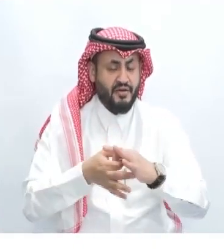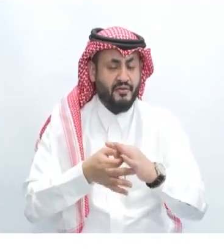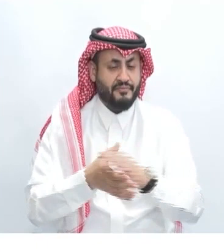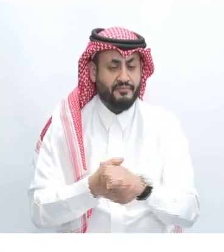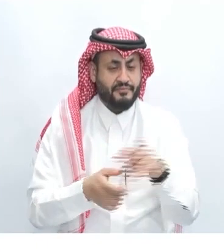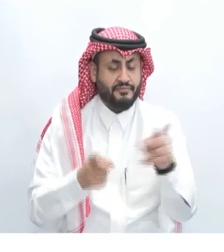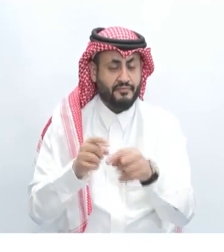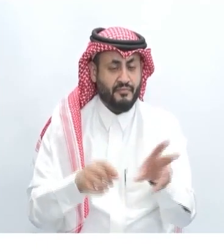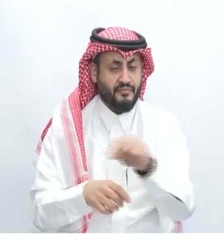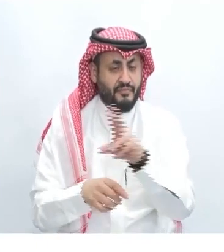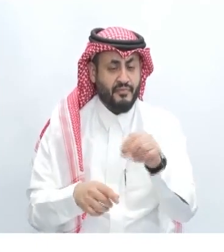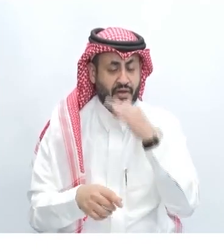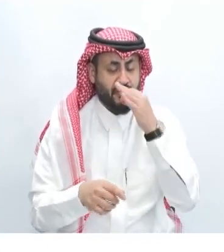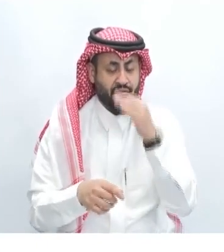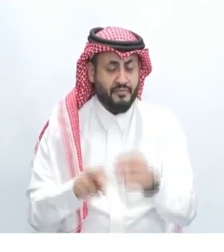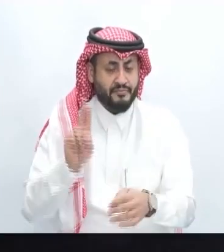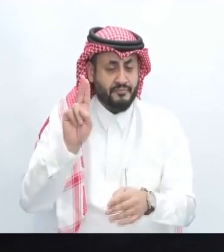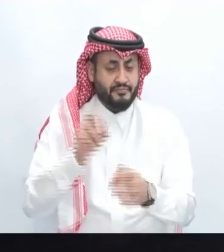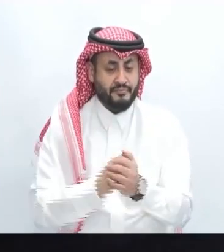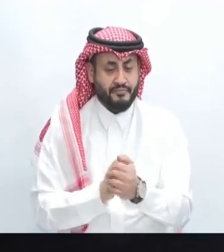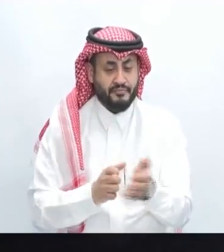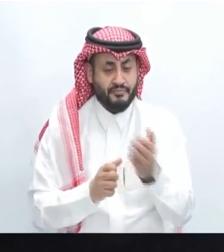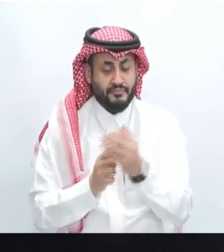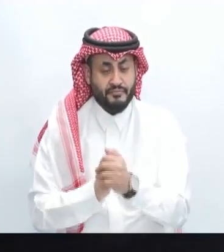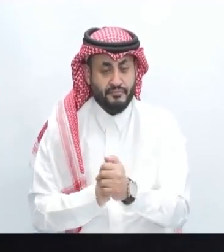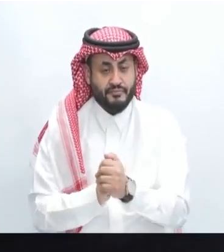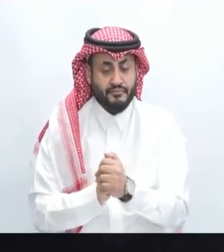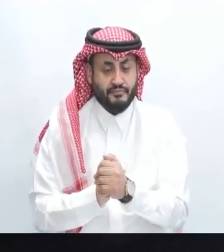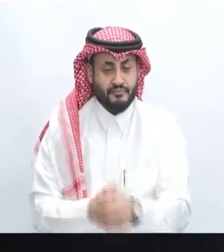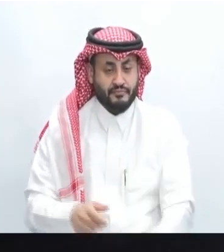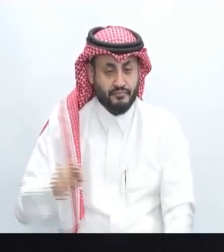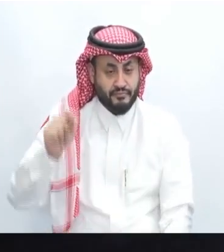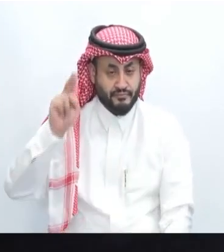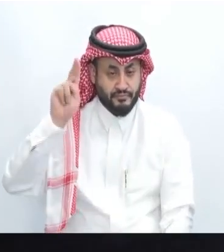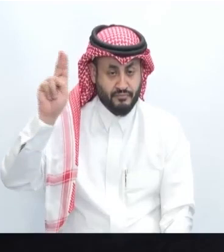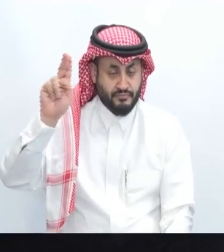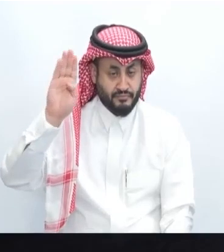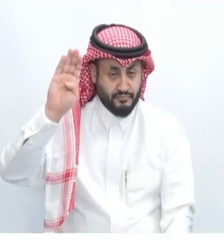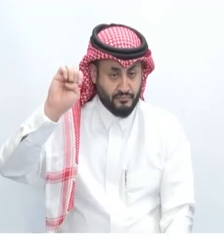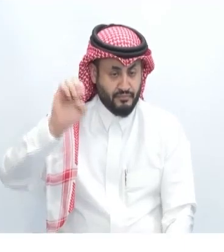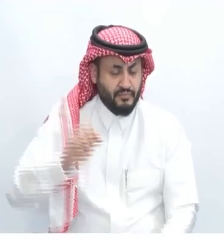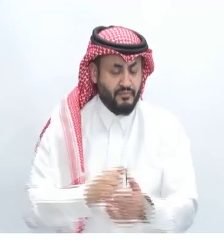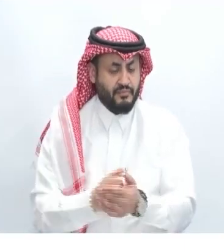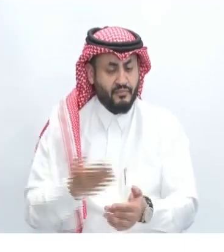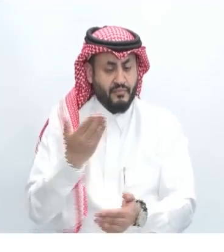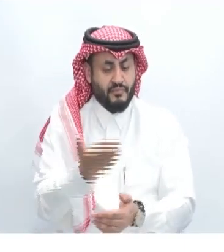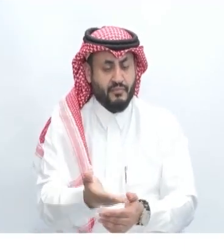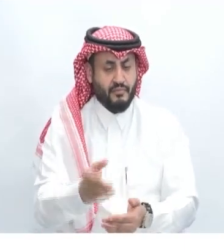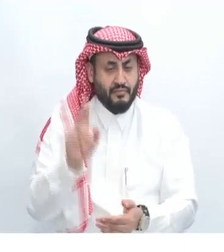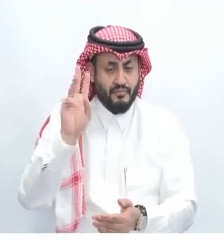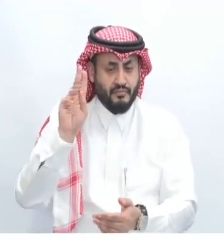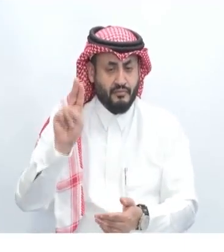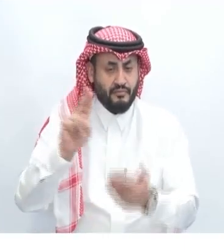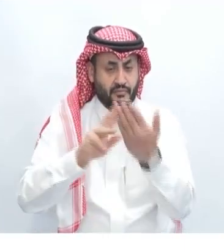to the same sound. And when we listen to the word tube and we listen to the word cube, we match it with the same